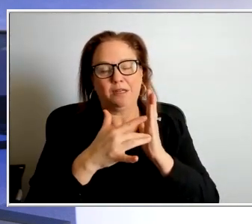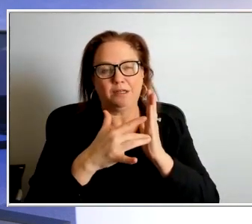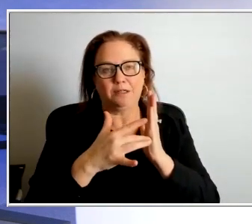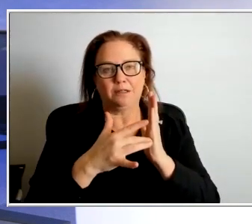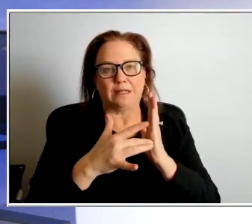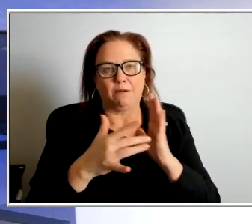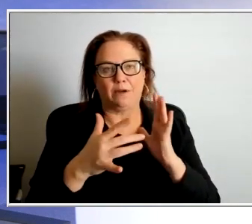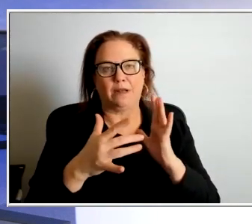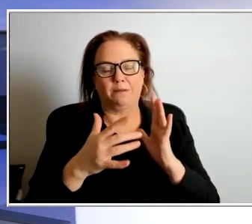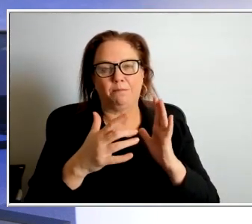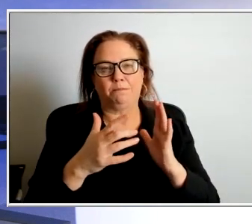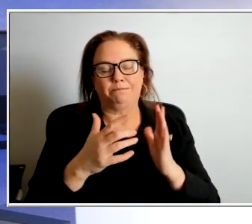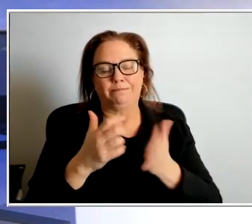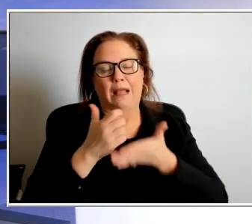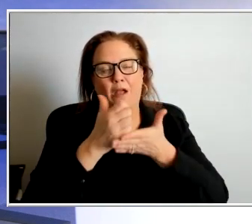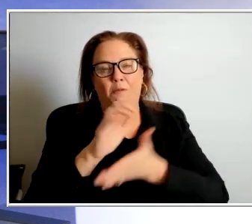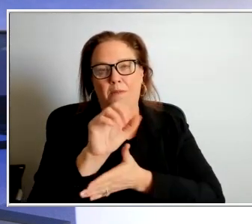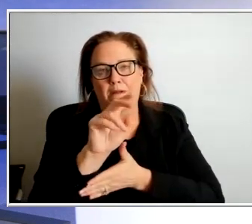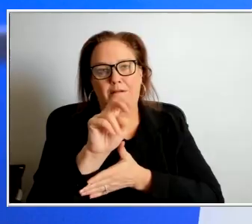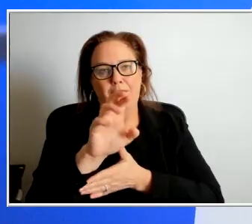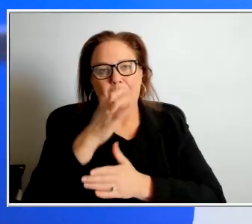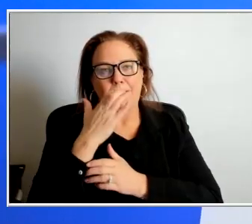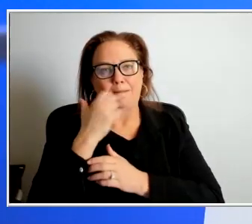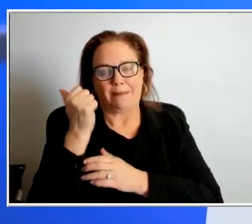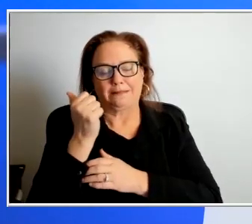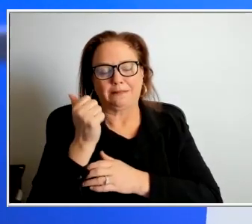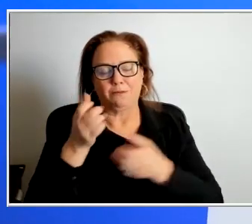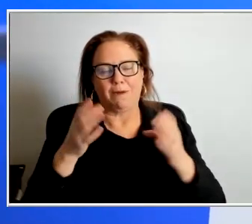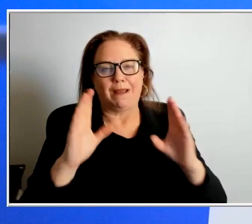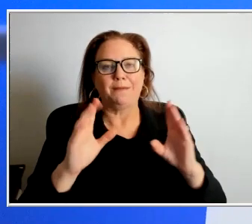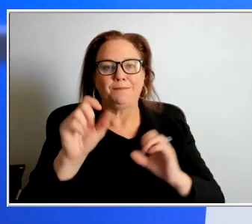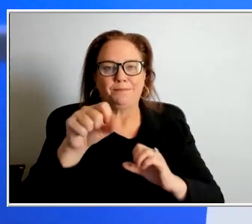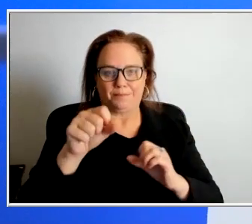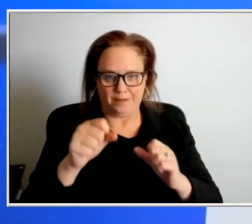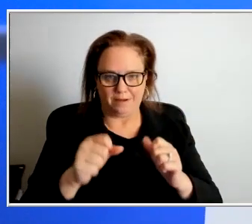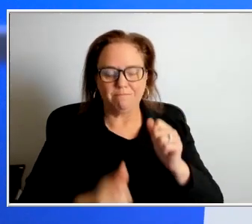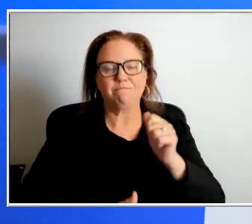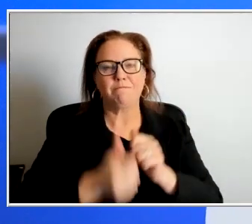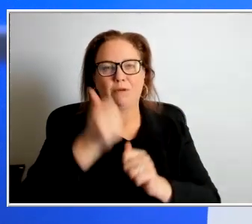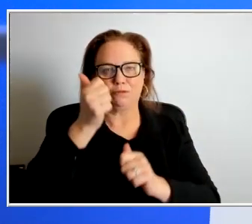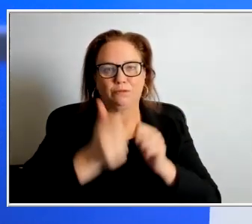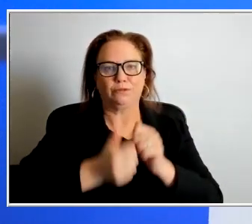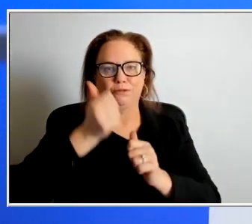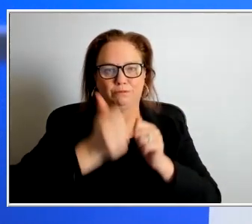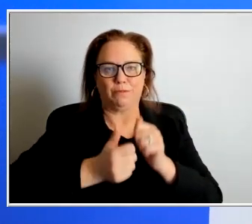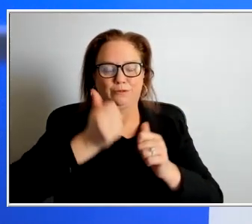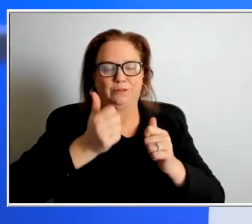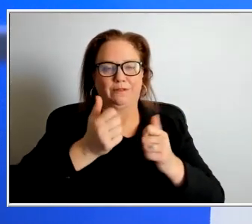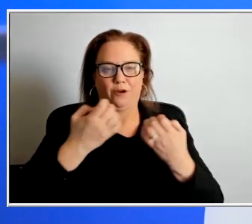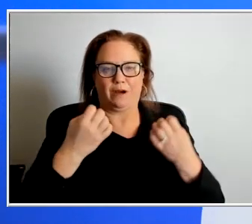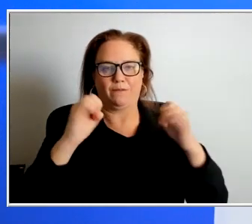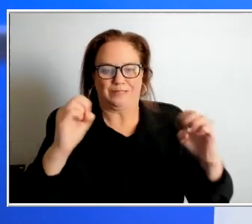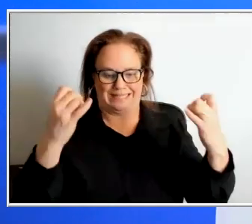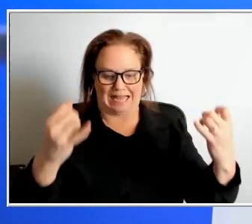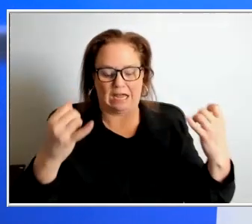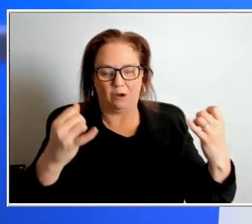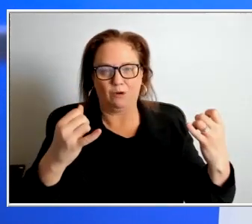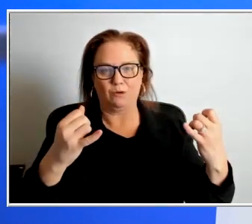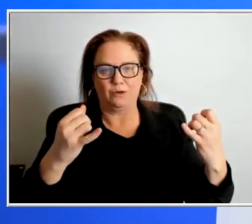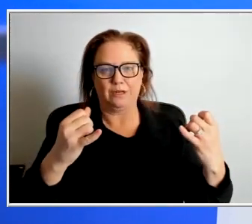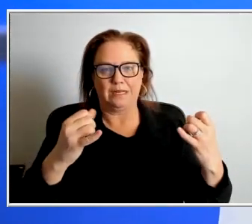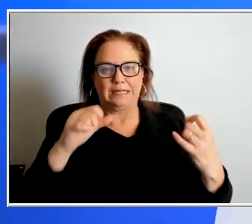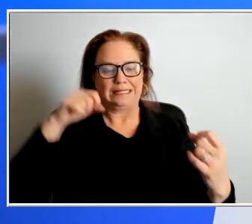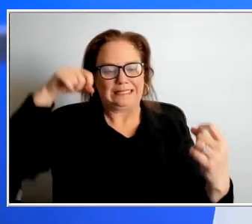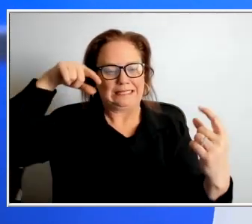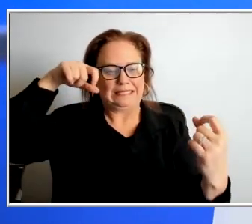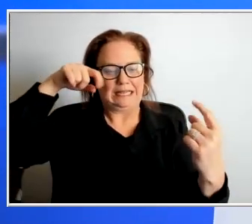in the best spot possible. Yeah, and so really most of our efforts right now in our current day is to pick up signals that a